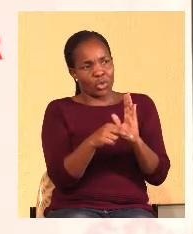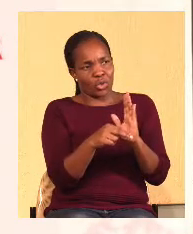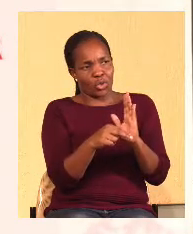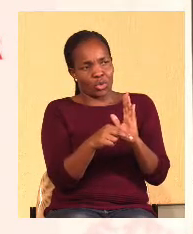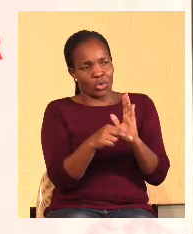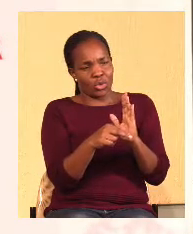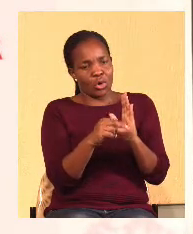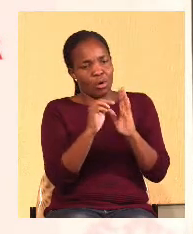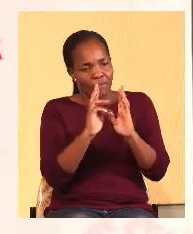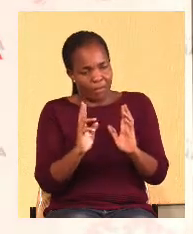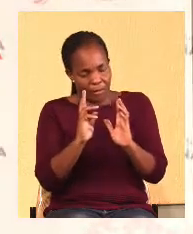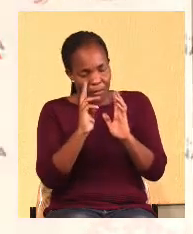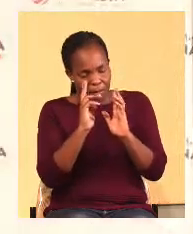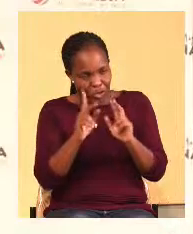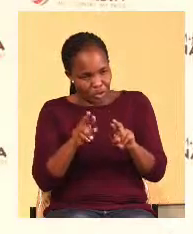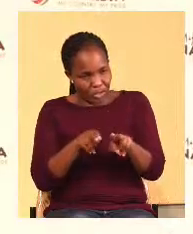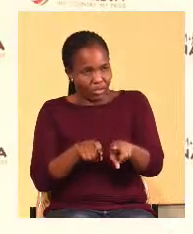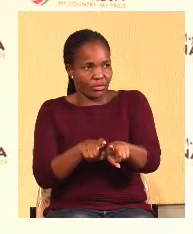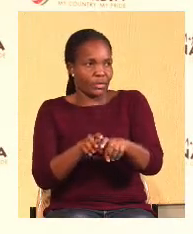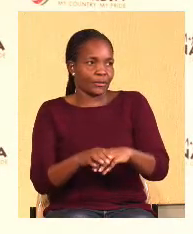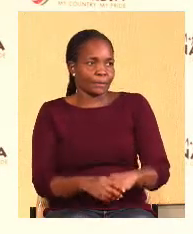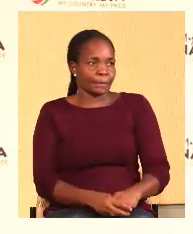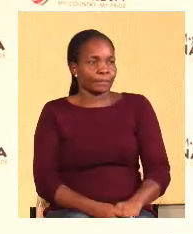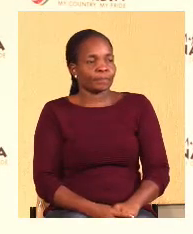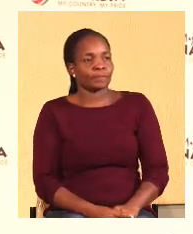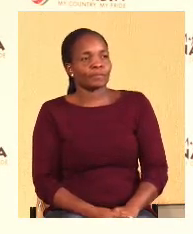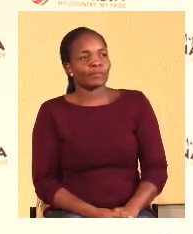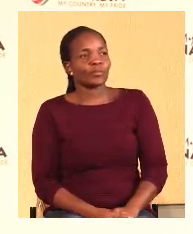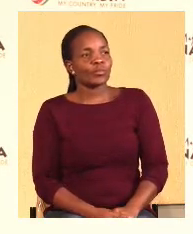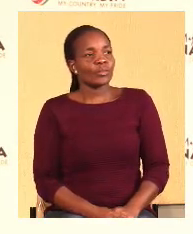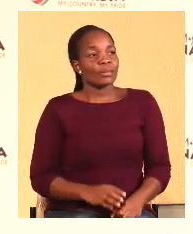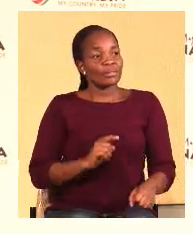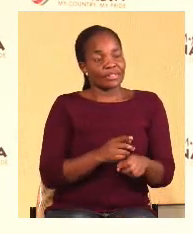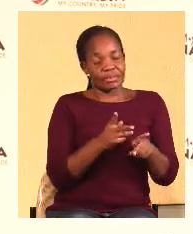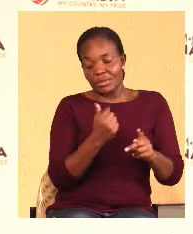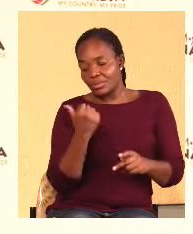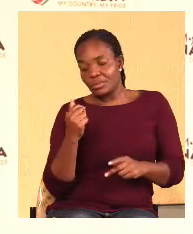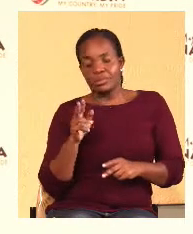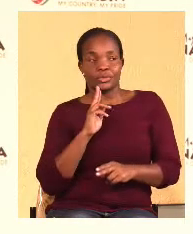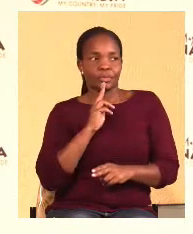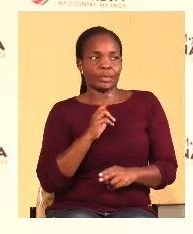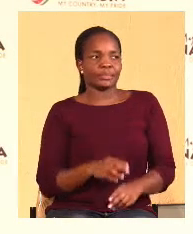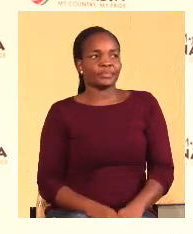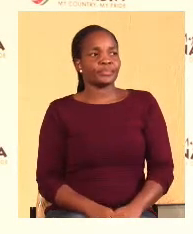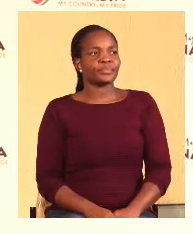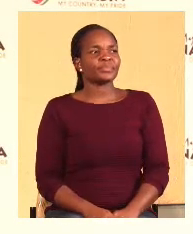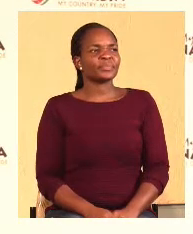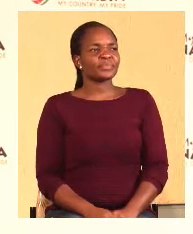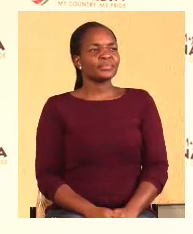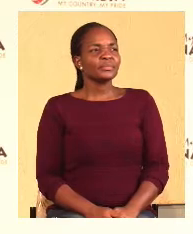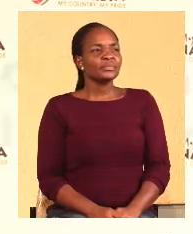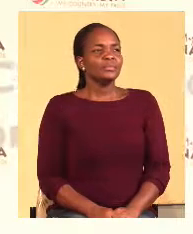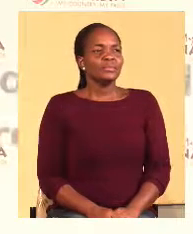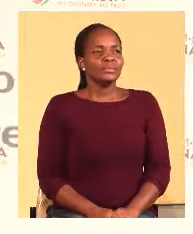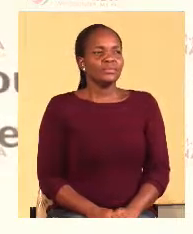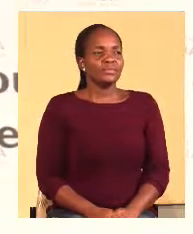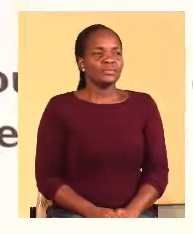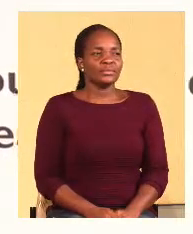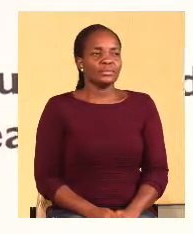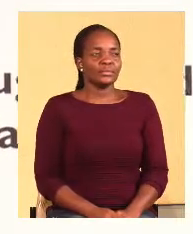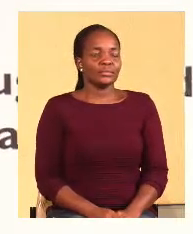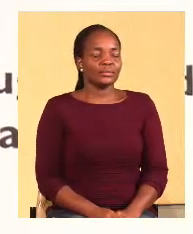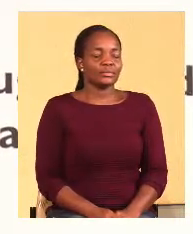force? I will allow the Attorney General to answer that as the advisor to government, but I think I want